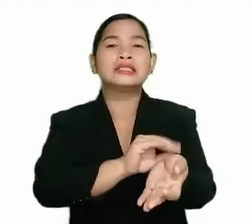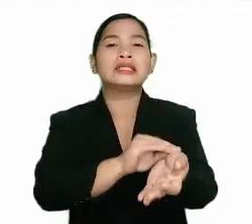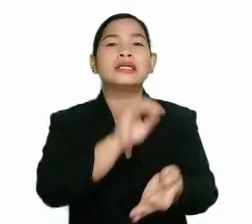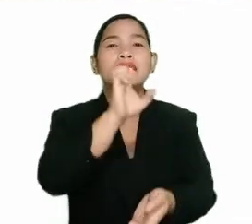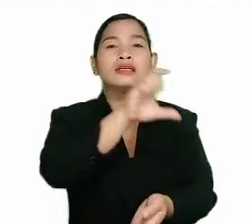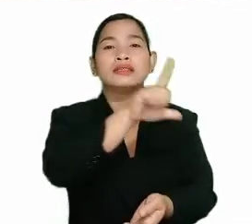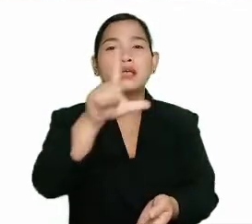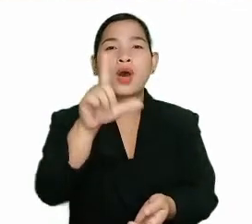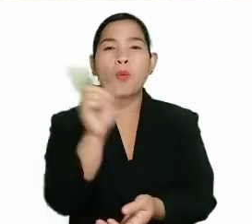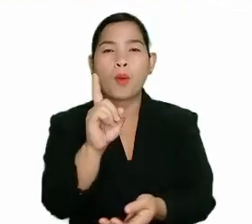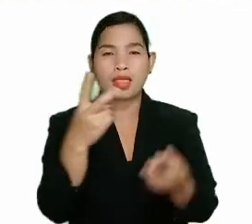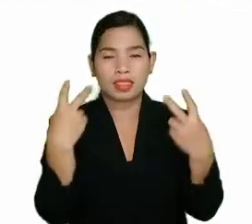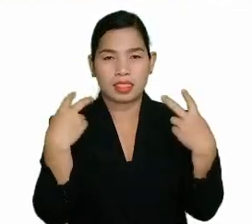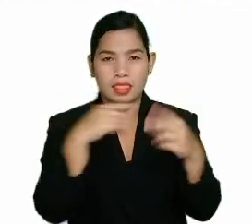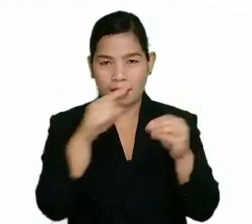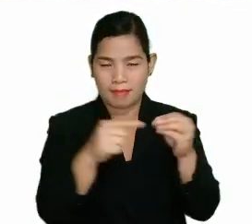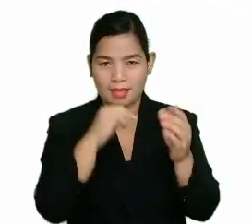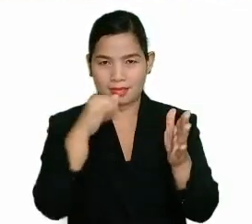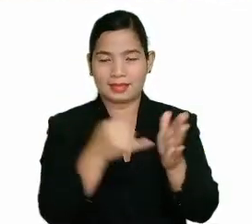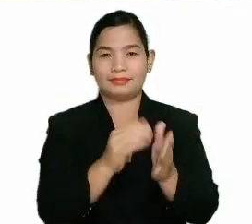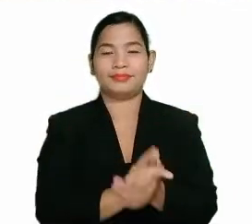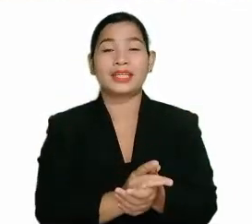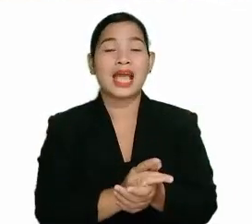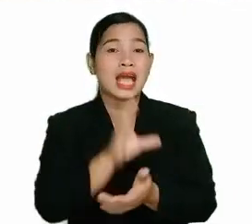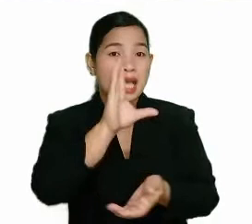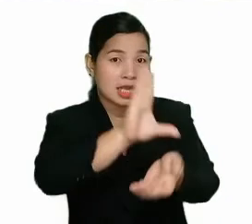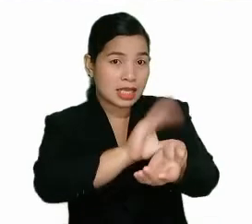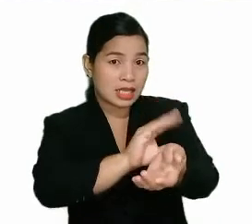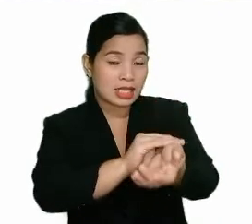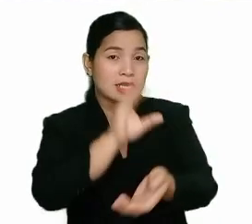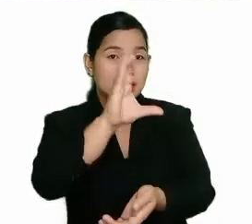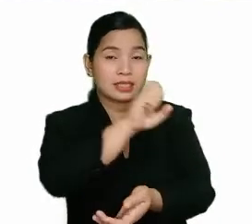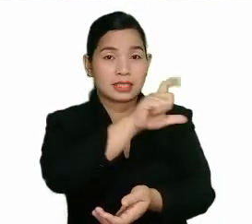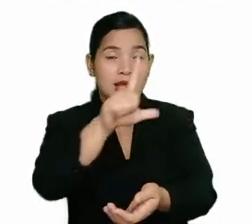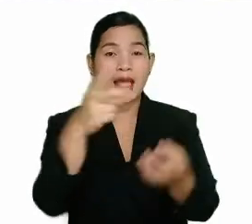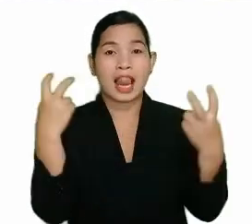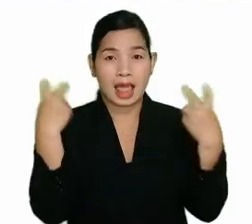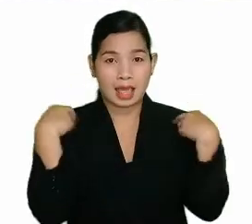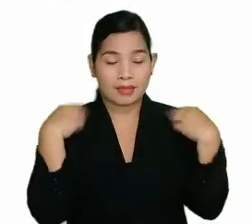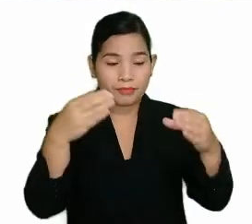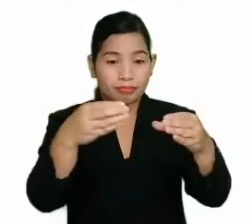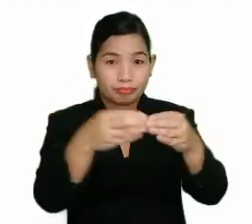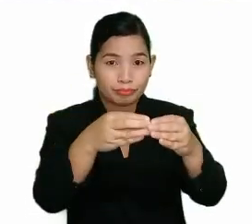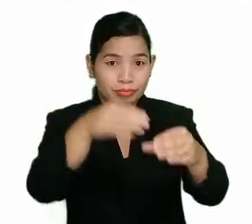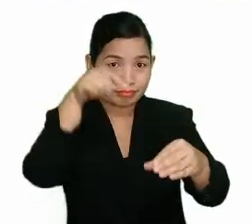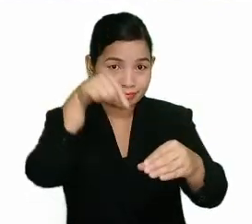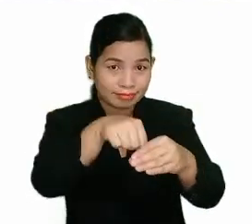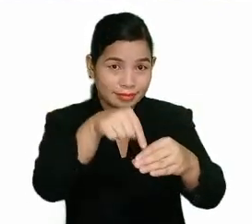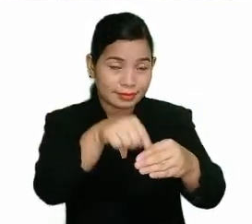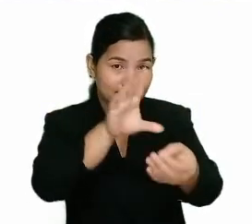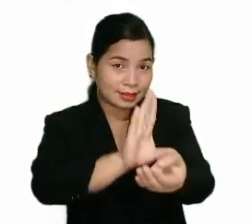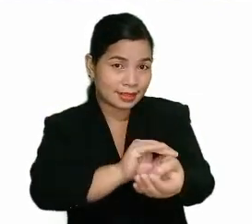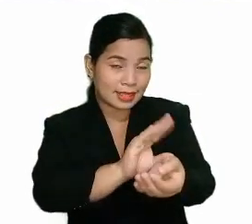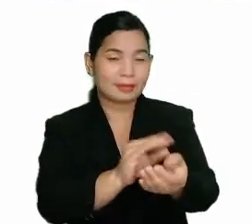is in it. Cells have organelles. These organelles are like the members of a group